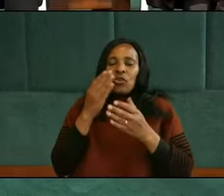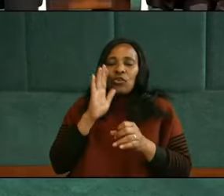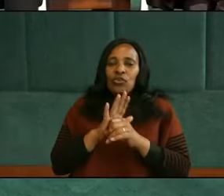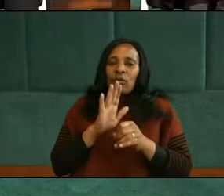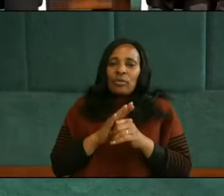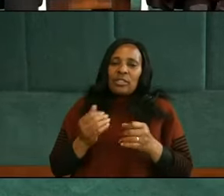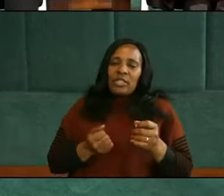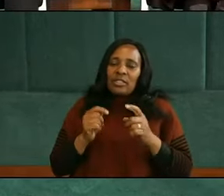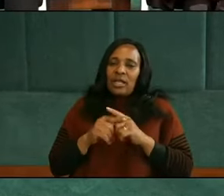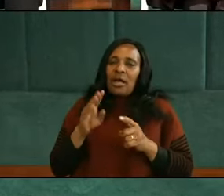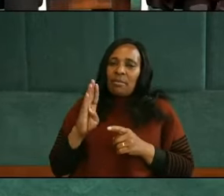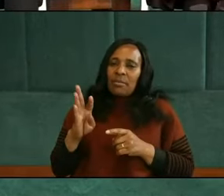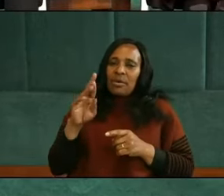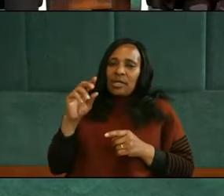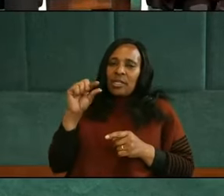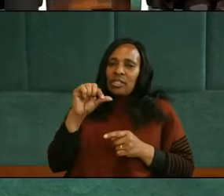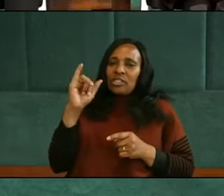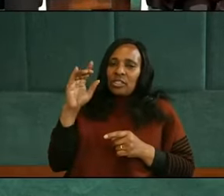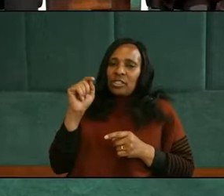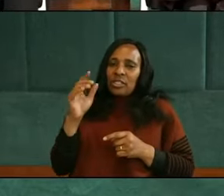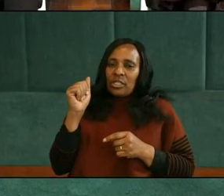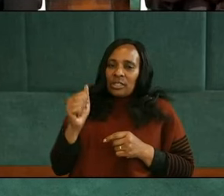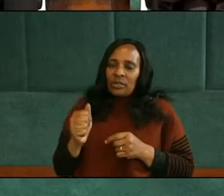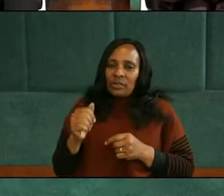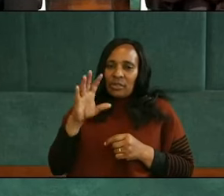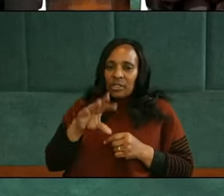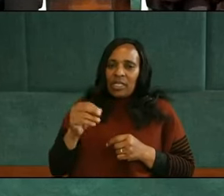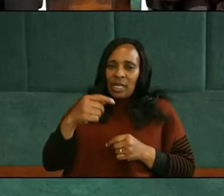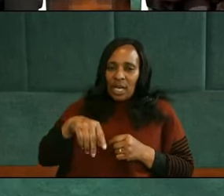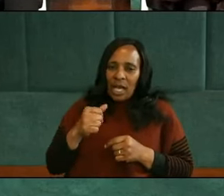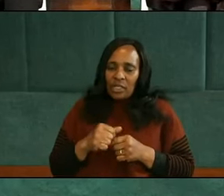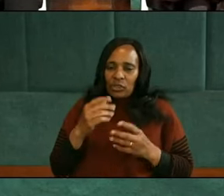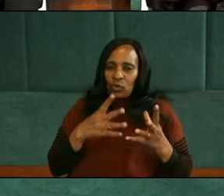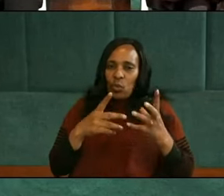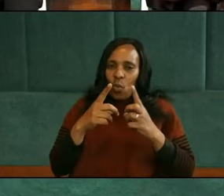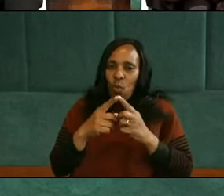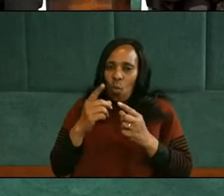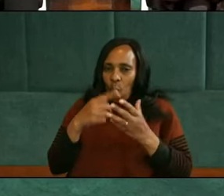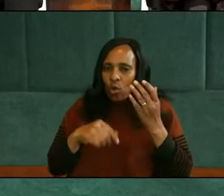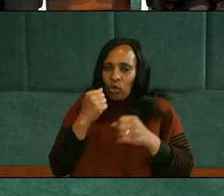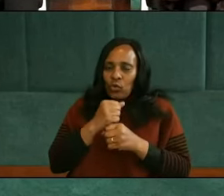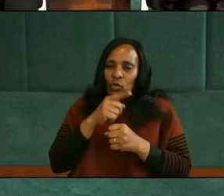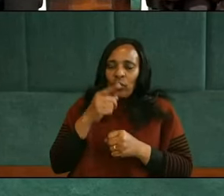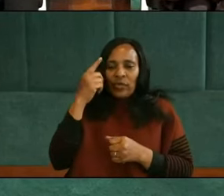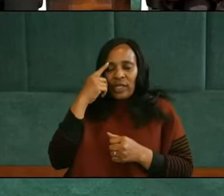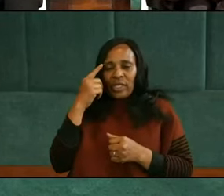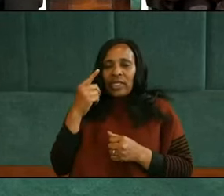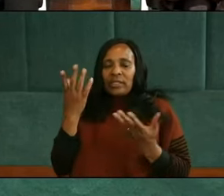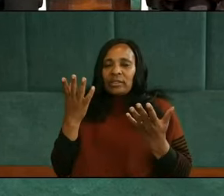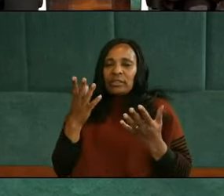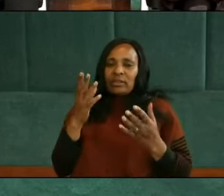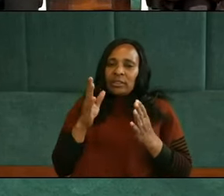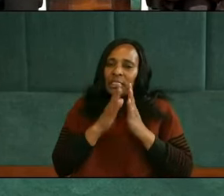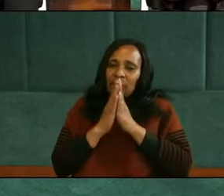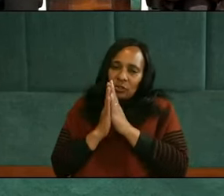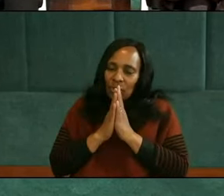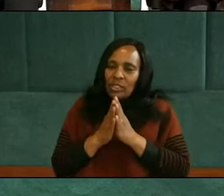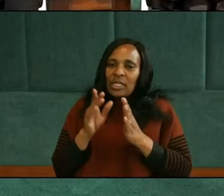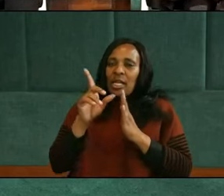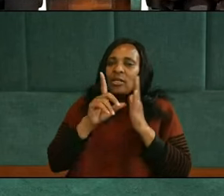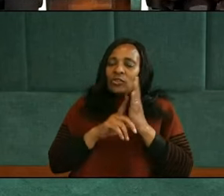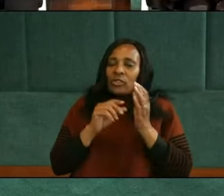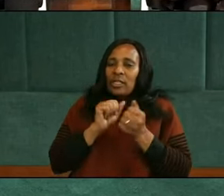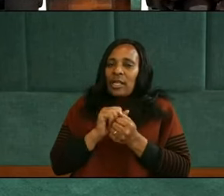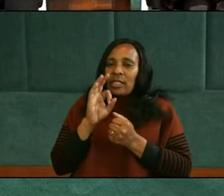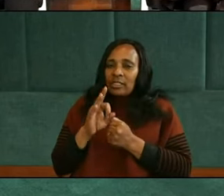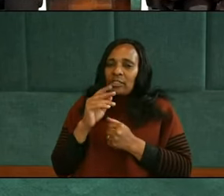much, Sister Bridget. So I will be taking us through the What Do You Think session of the story, lesson